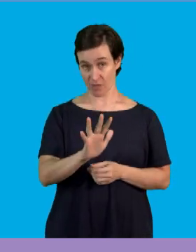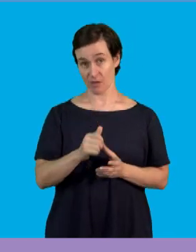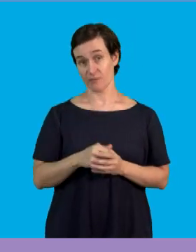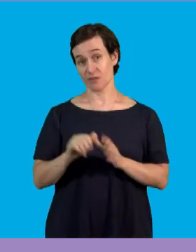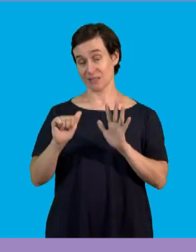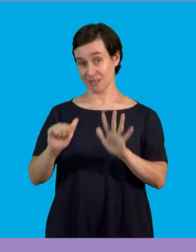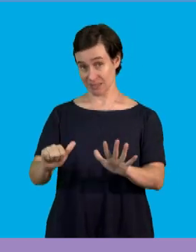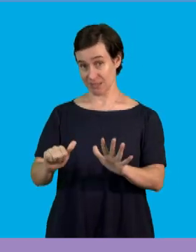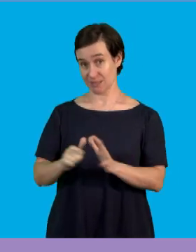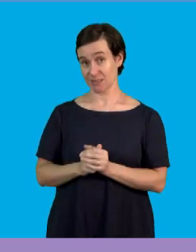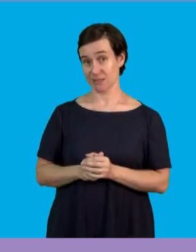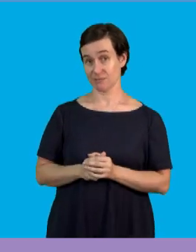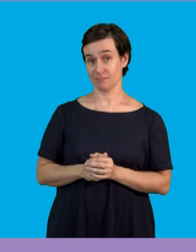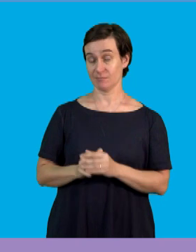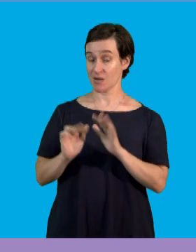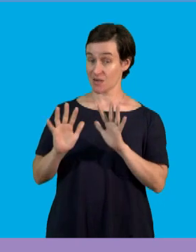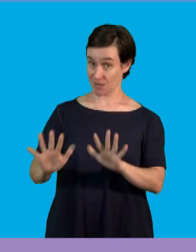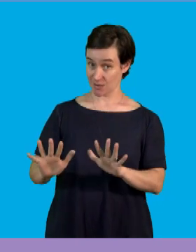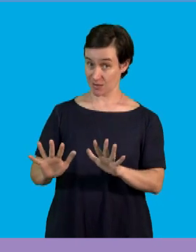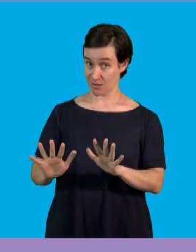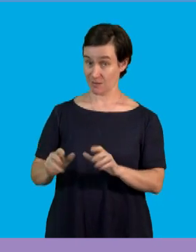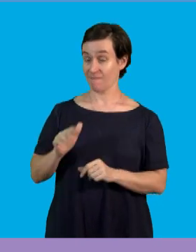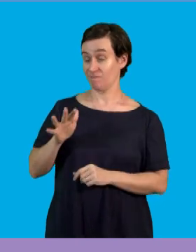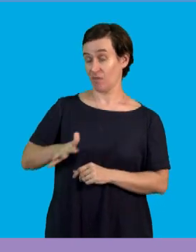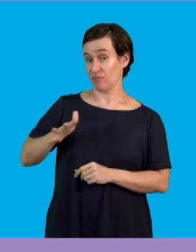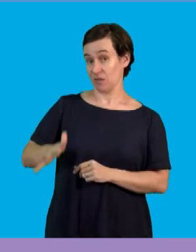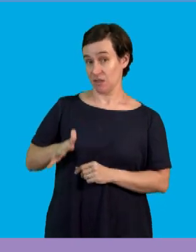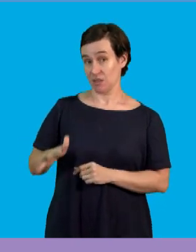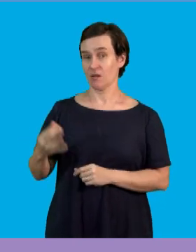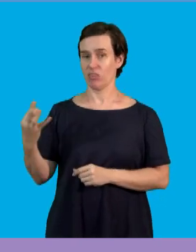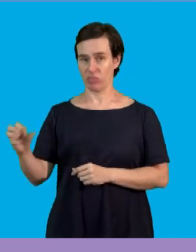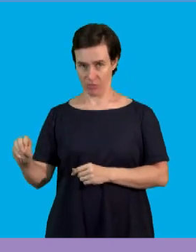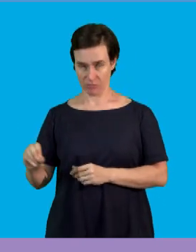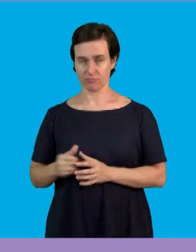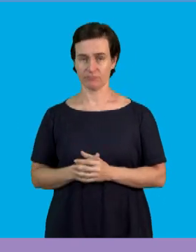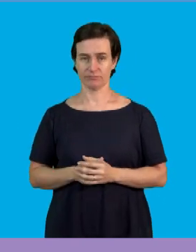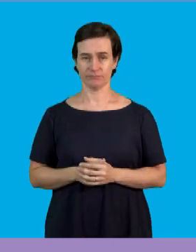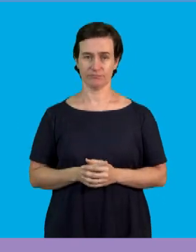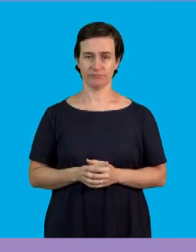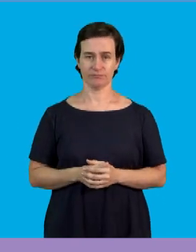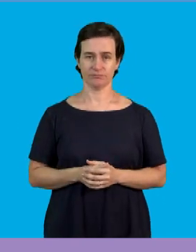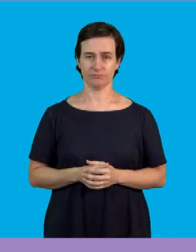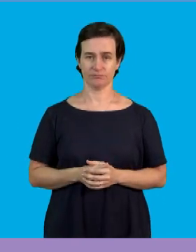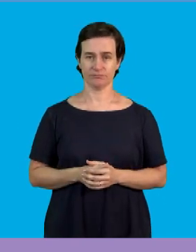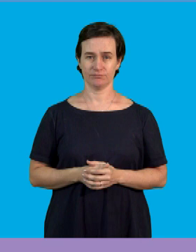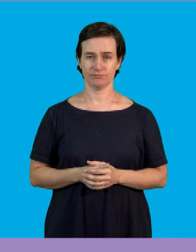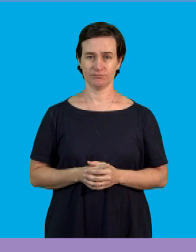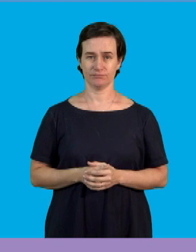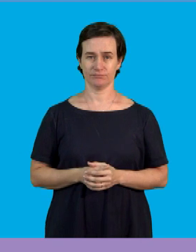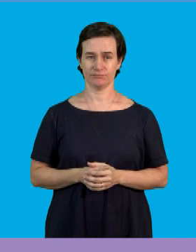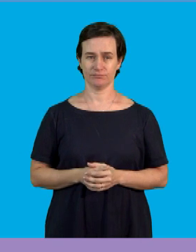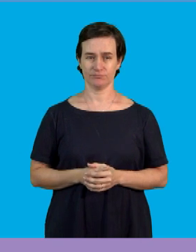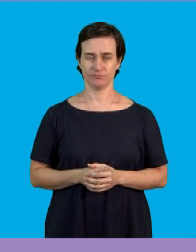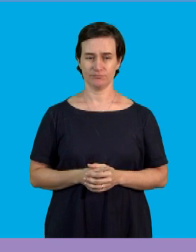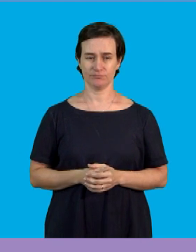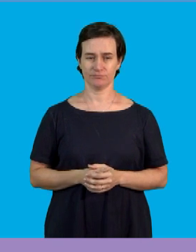5, 6, 10, 15, and 30. So we can list